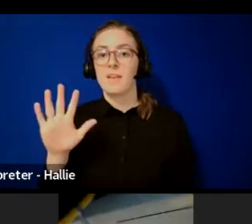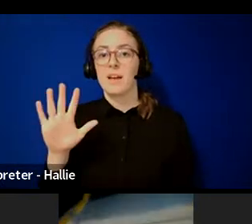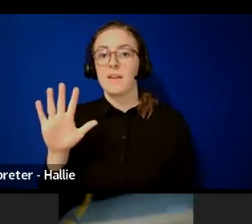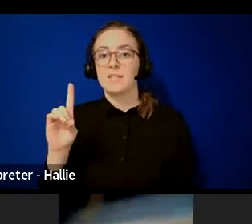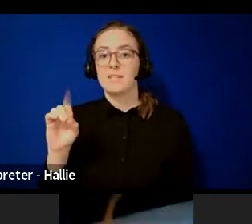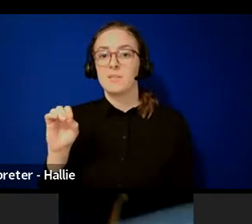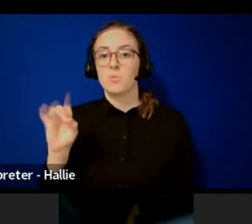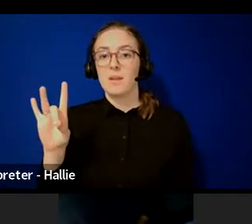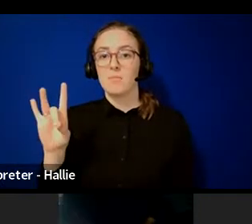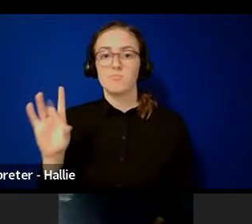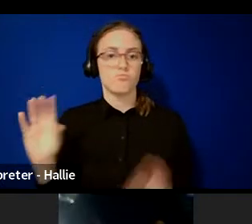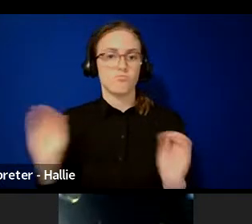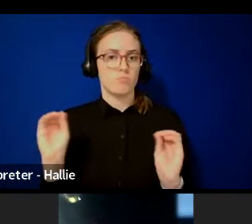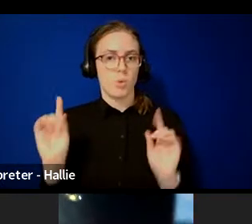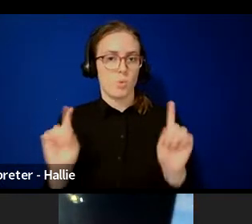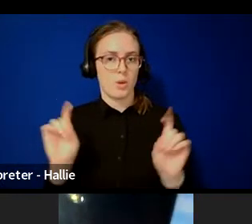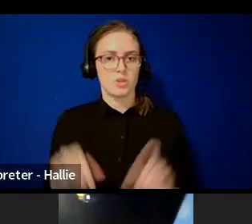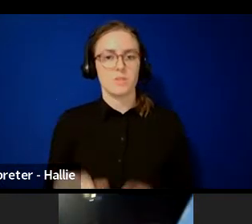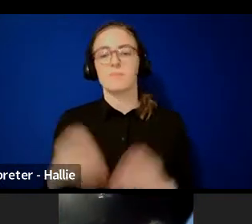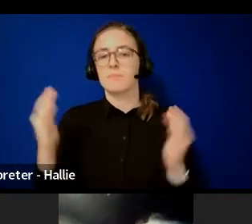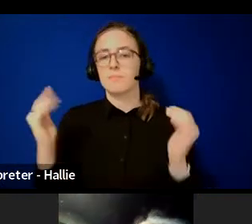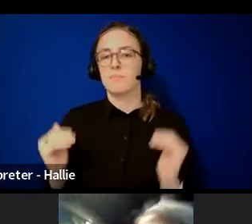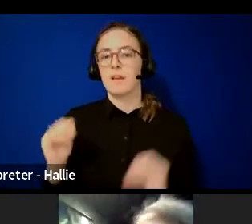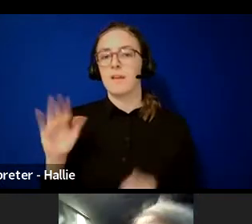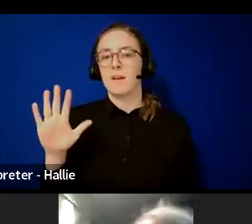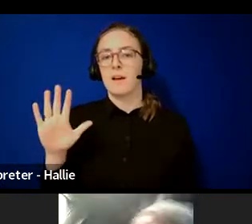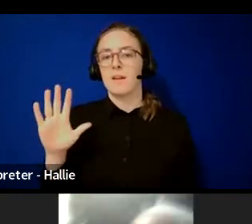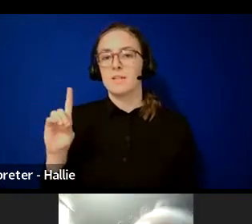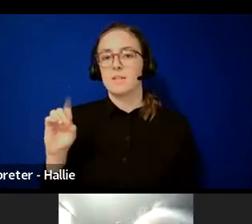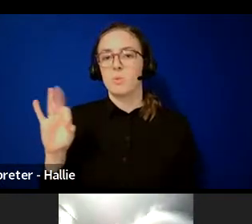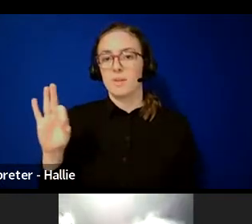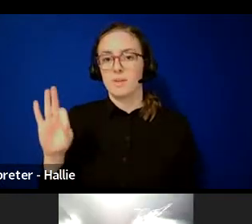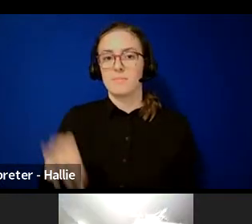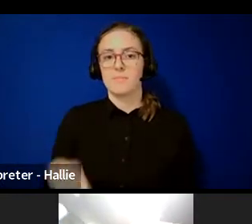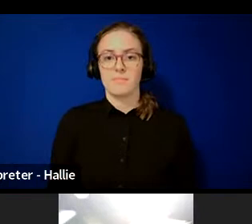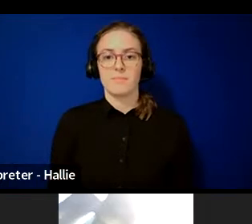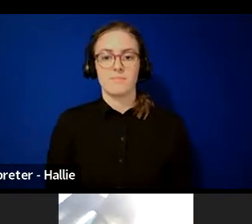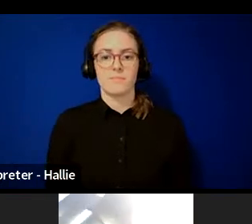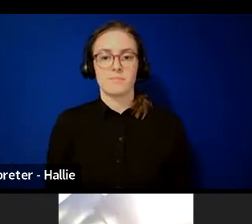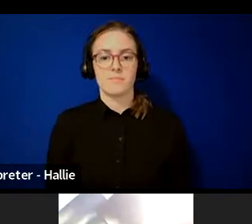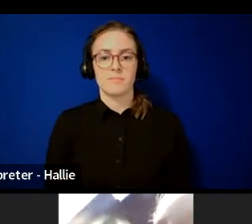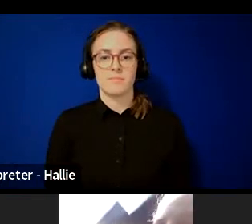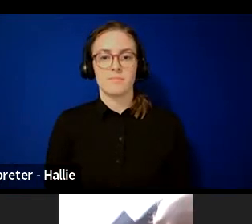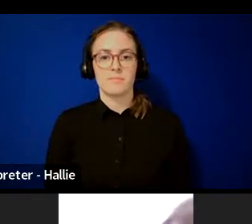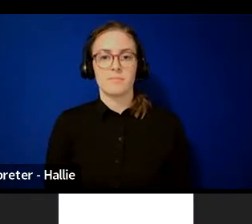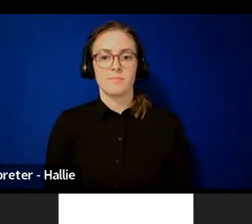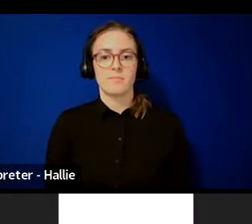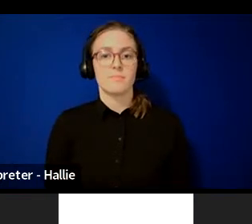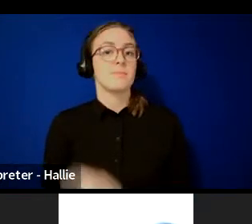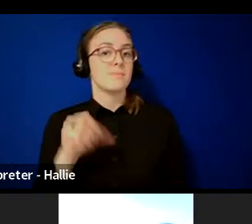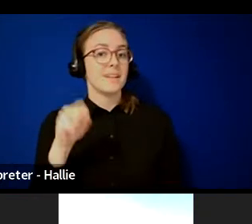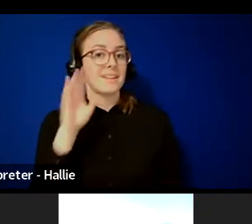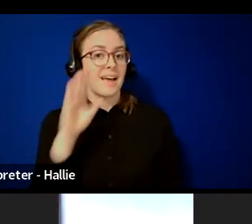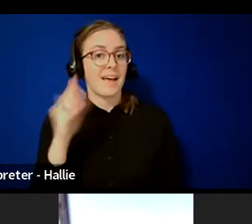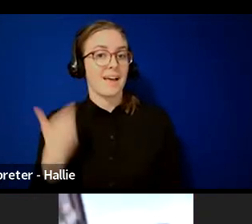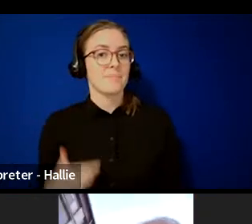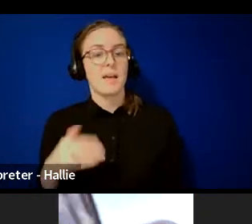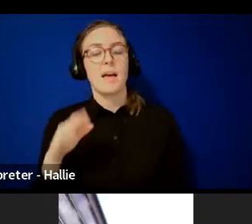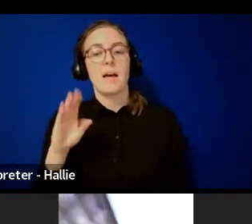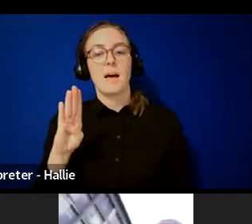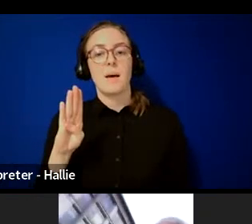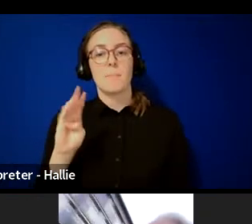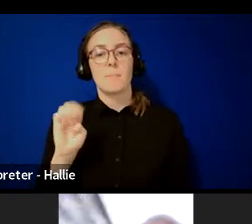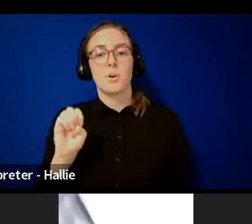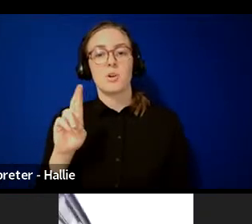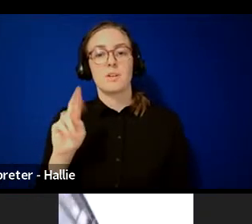question. Thank you, Commissioner. And 5D09. Yes, hi. Good evening, Captain Murray. This is Commissioner Bernice Black now.